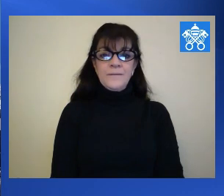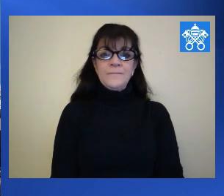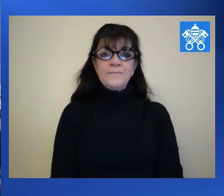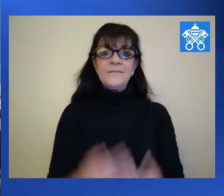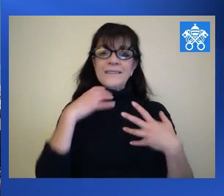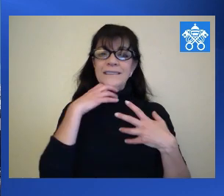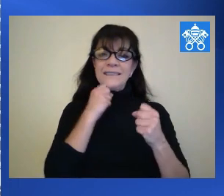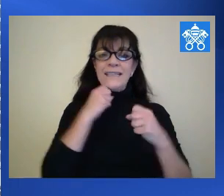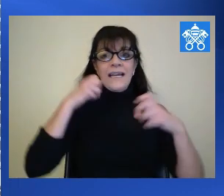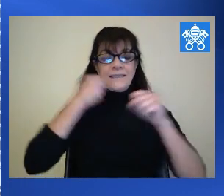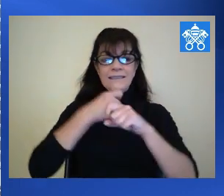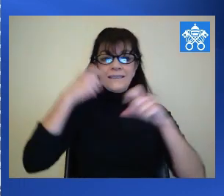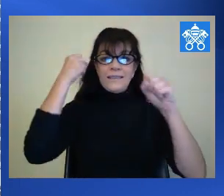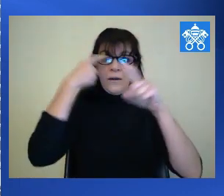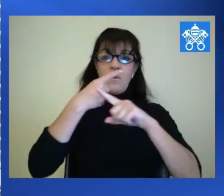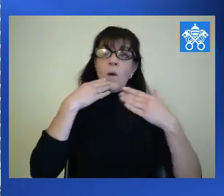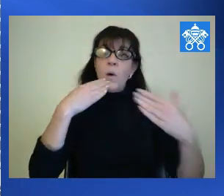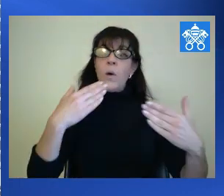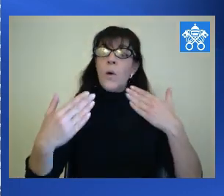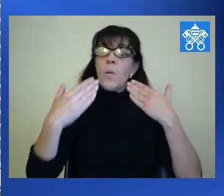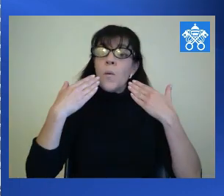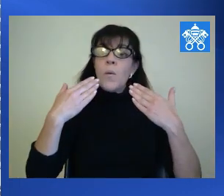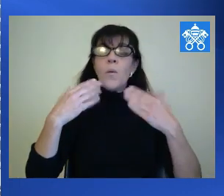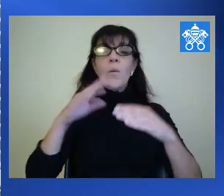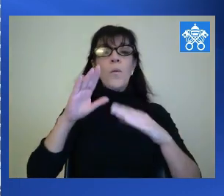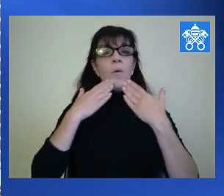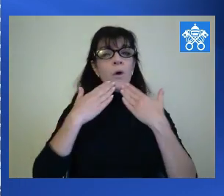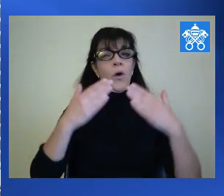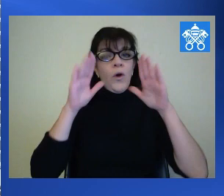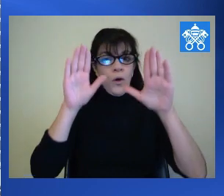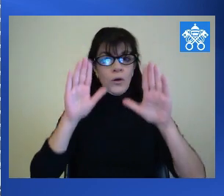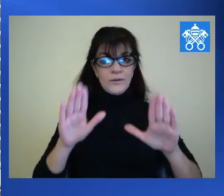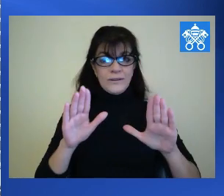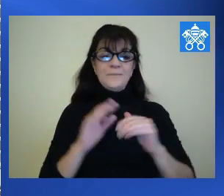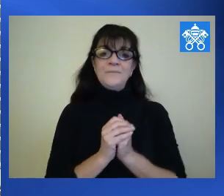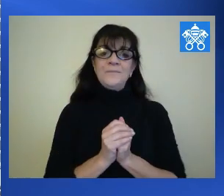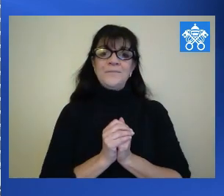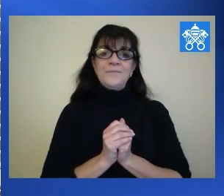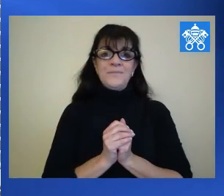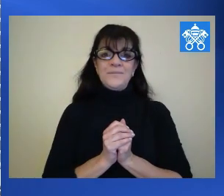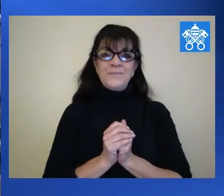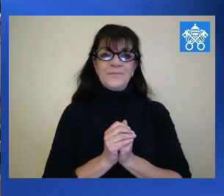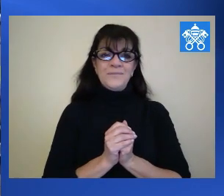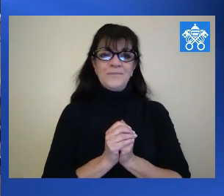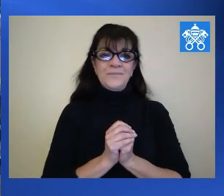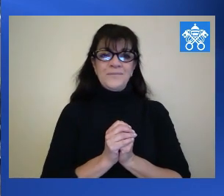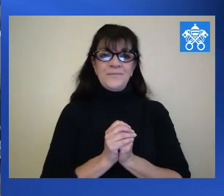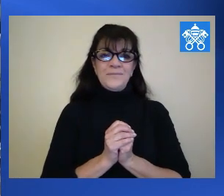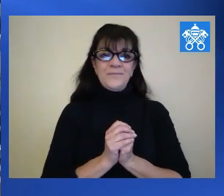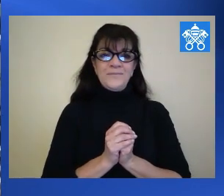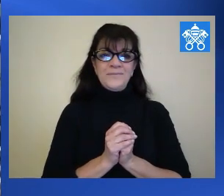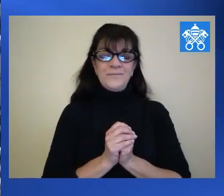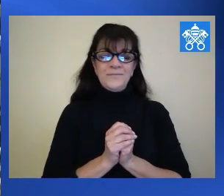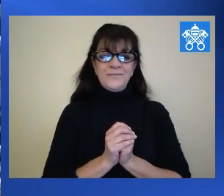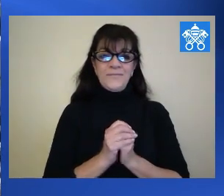Cari fratelli e sorelle, buongiorno, buona domenica. Dear brothers and sisters, buongiorno